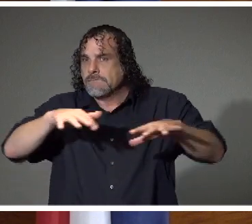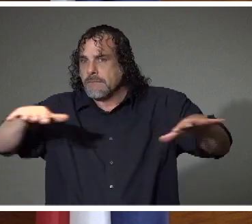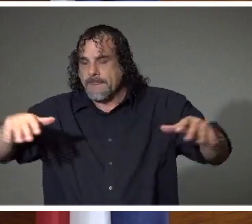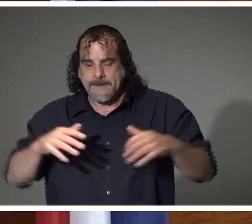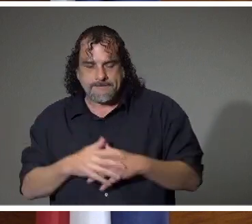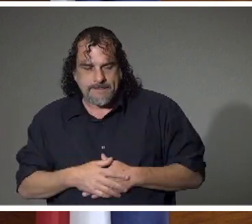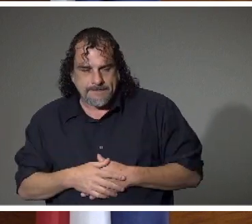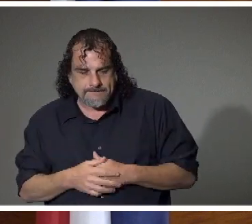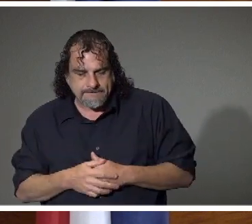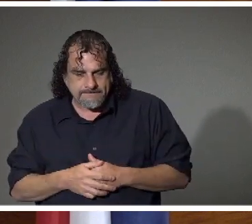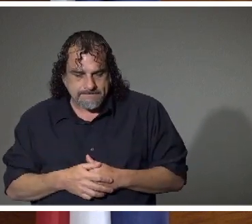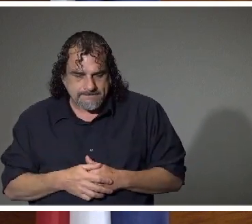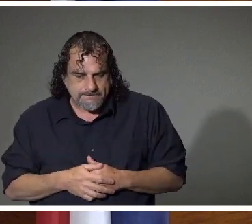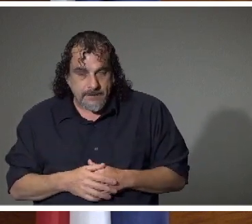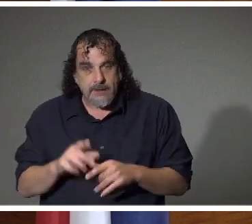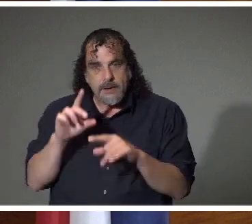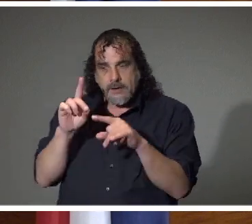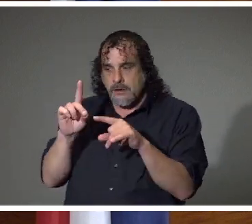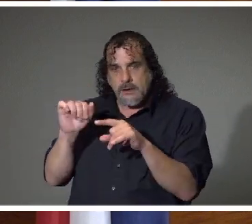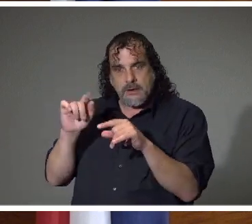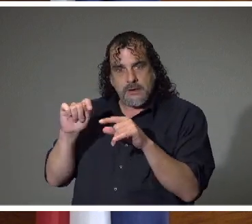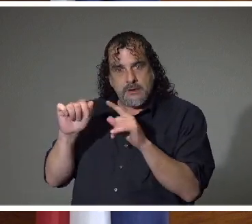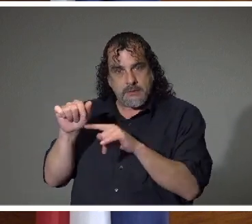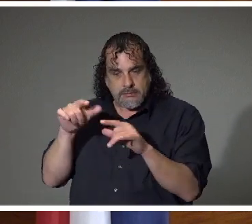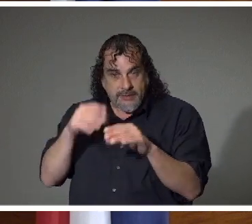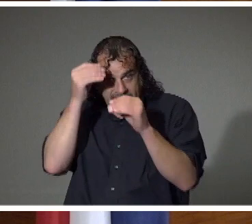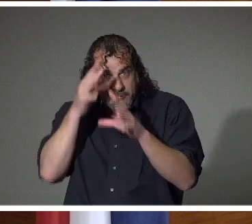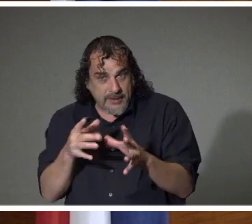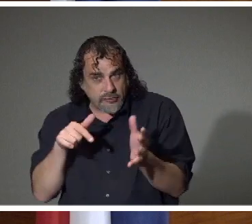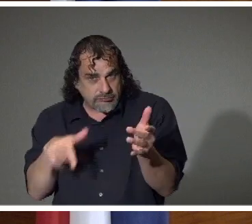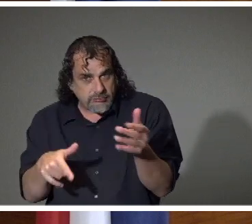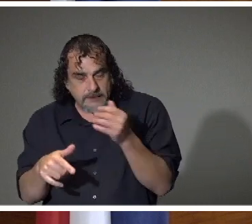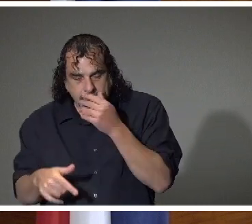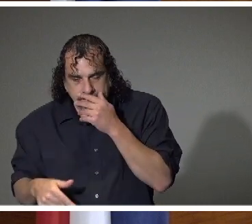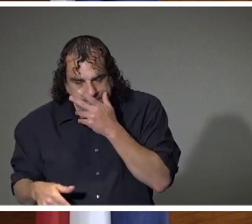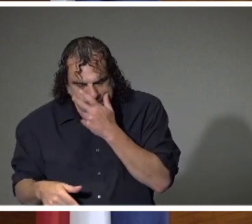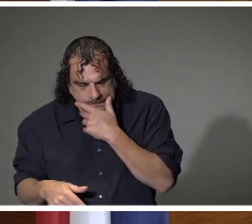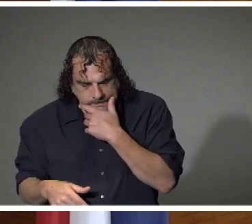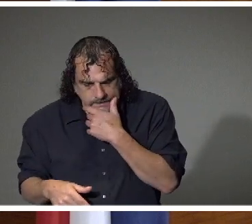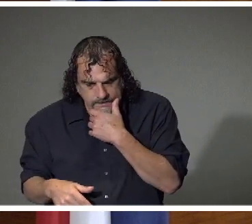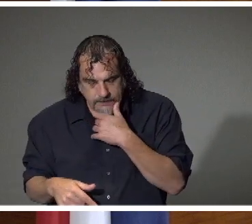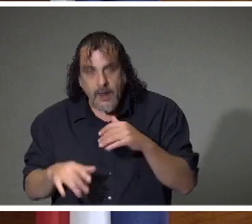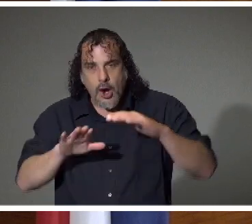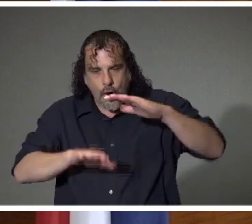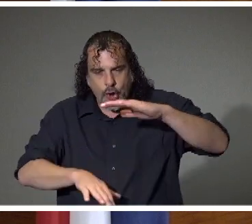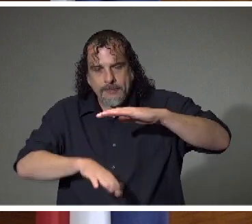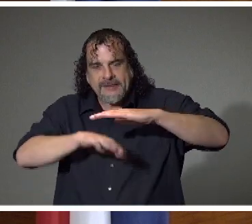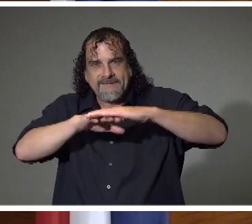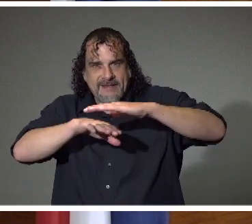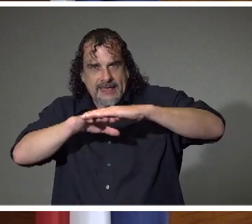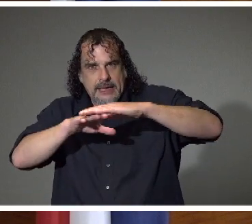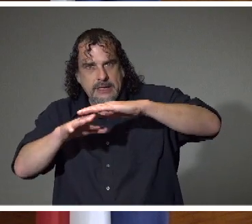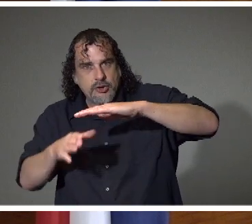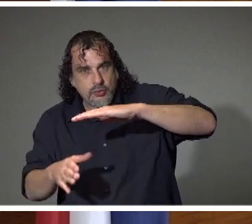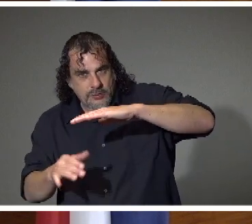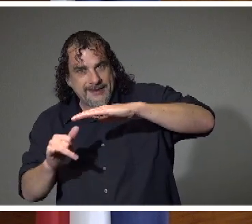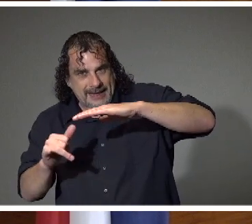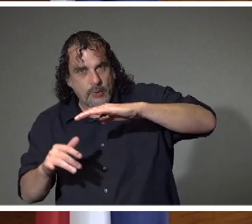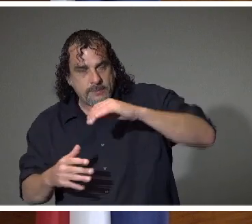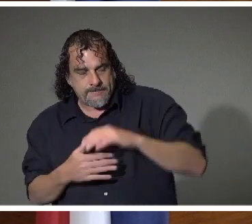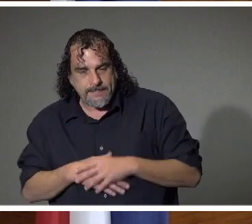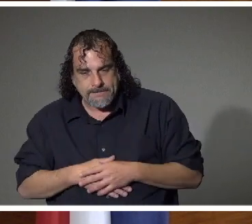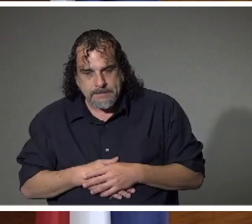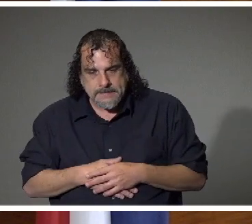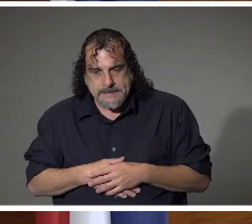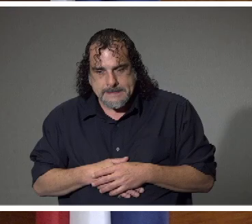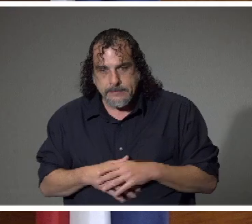As we look at our data in Mississippi, it is very clear that our curve is flattening. For instance, on April the